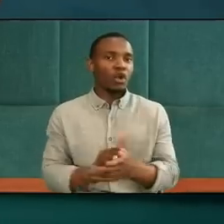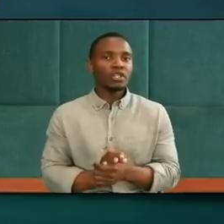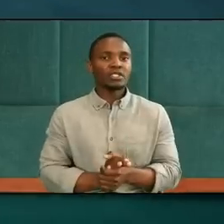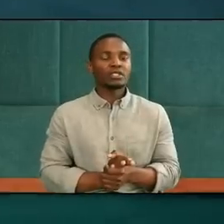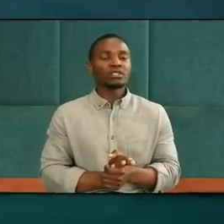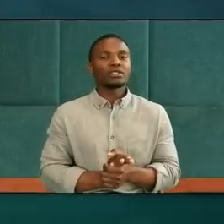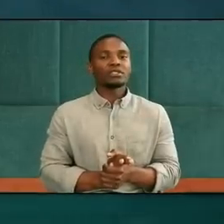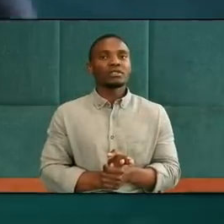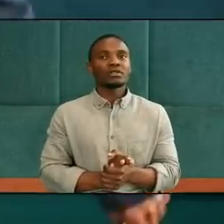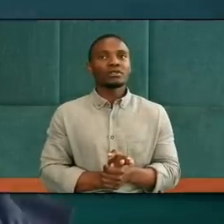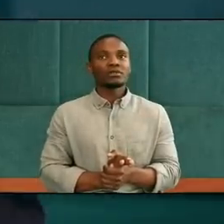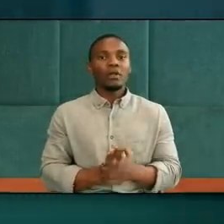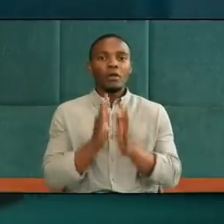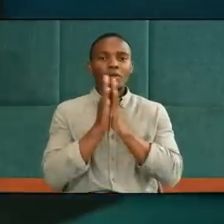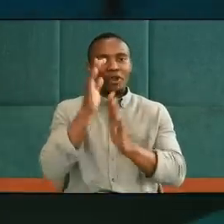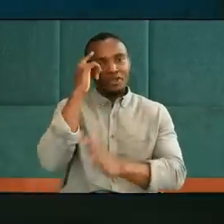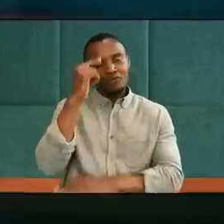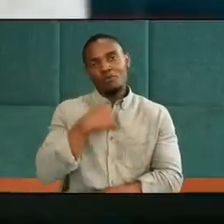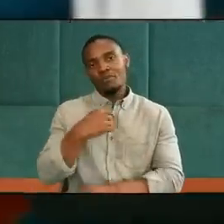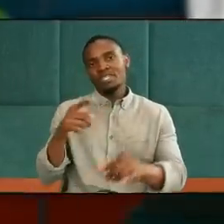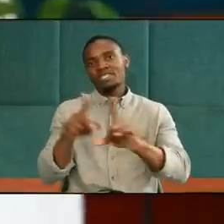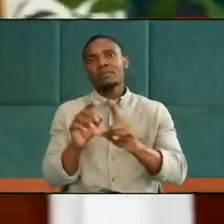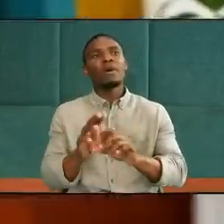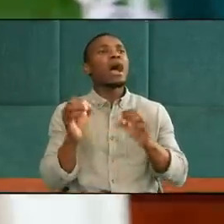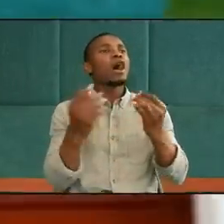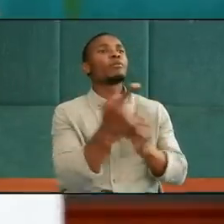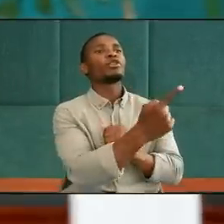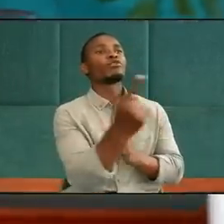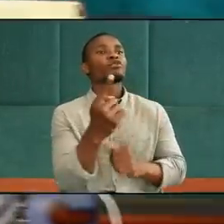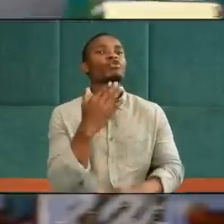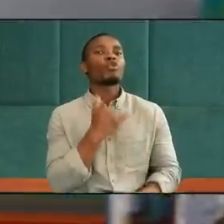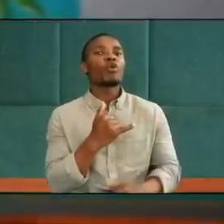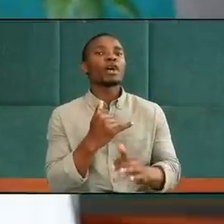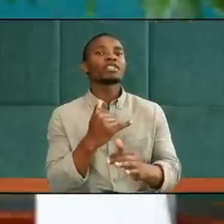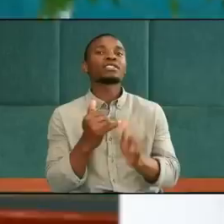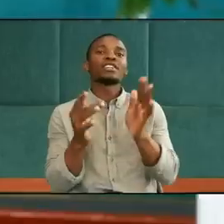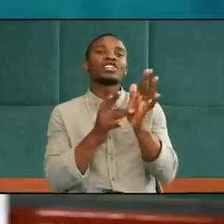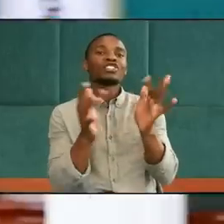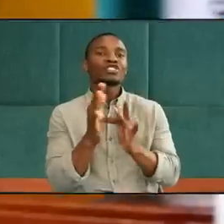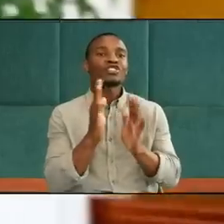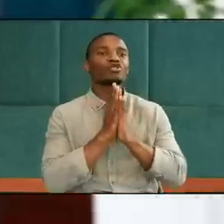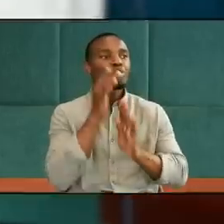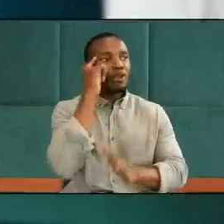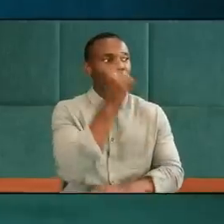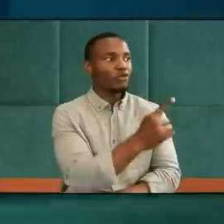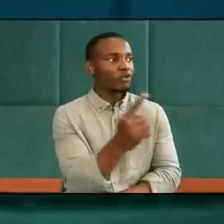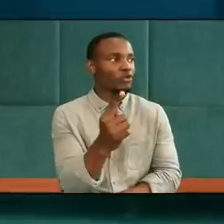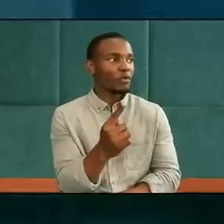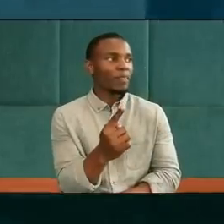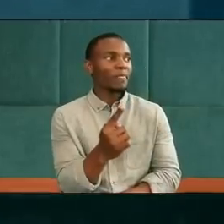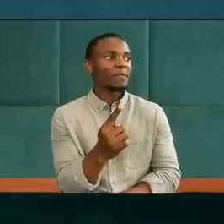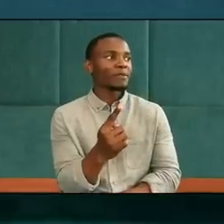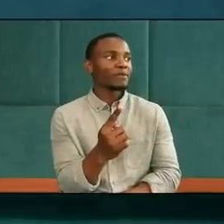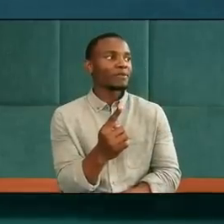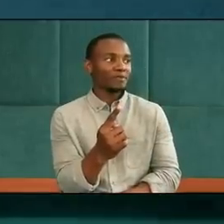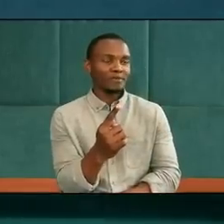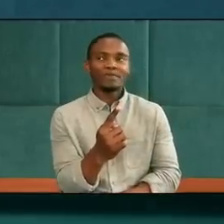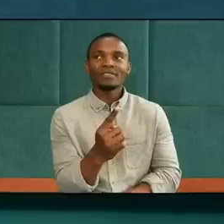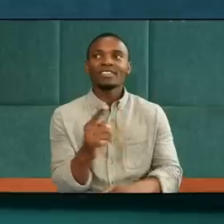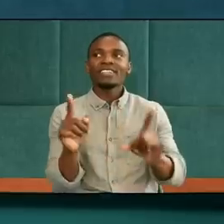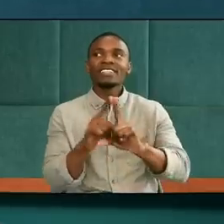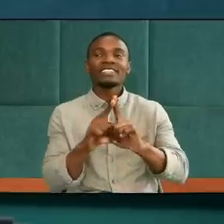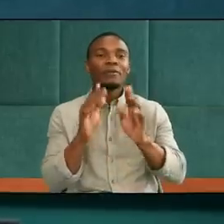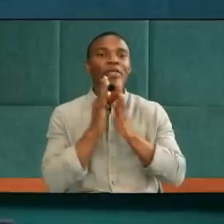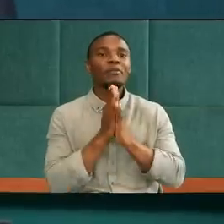put. Oh, come on. How many of you want to say, Lord, the prayer you pray for Peter, remove Peter's name and put